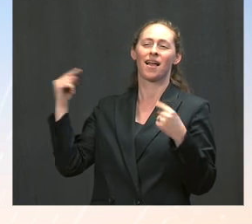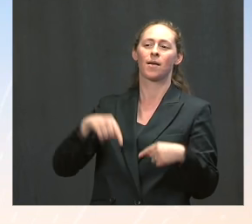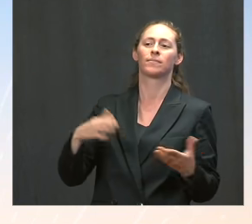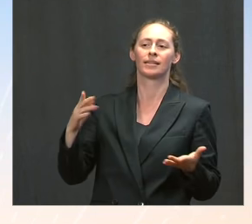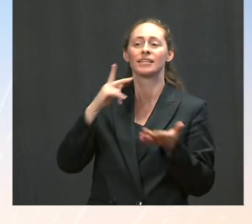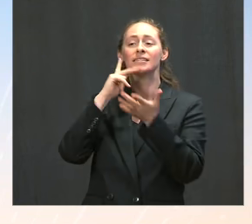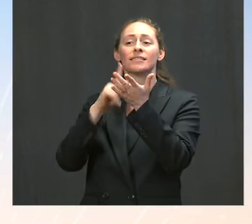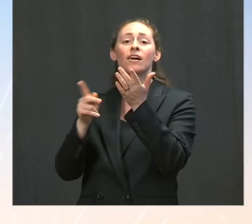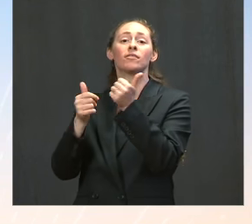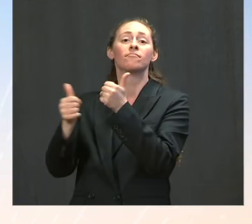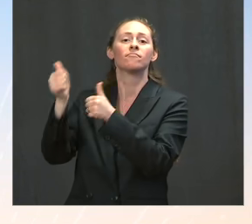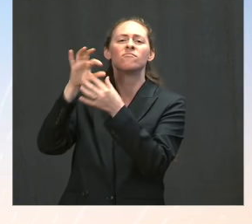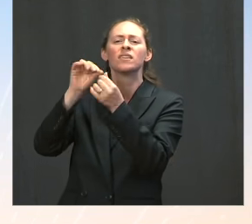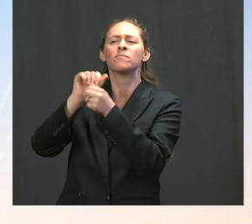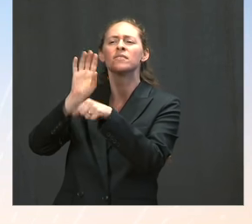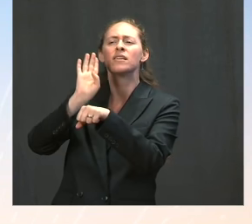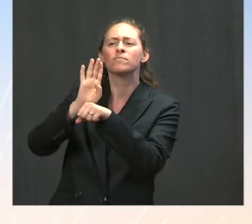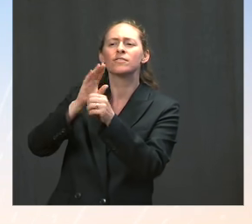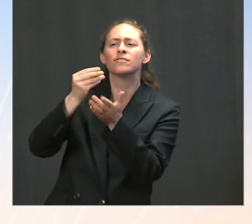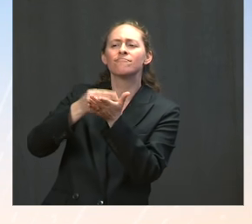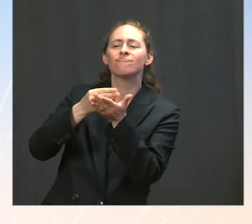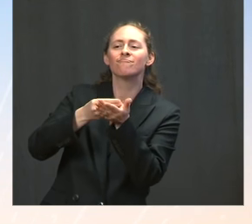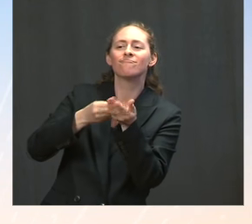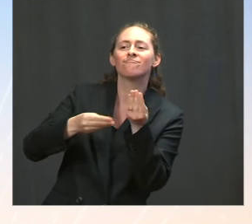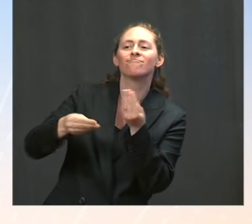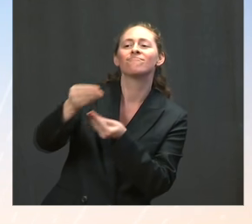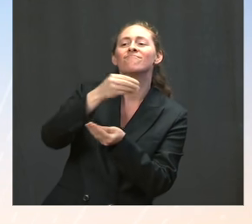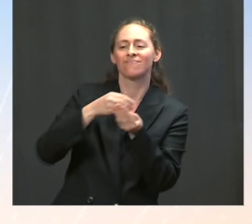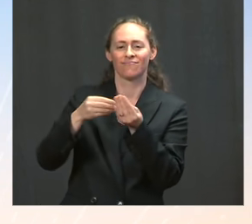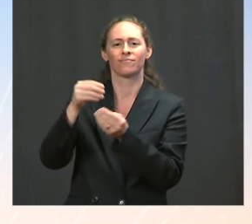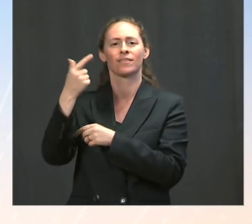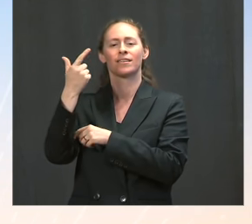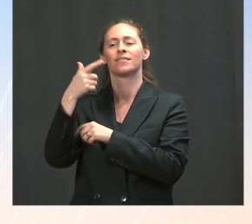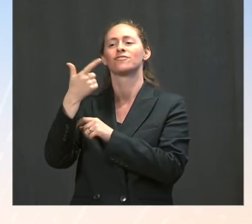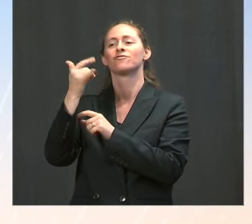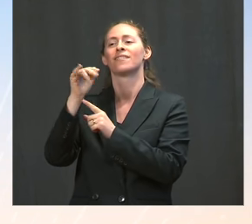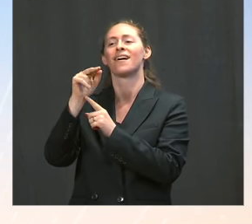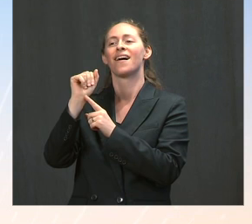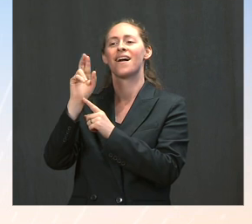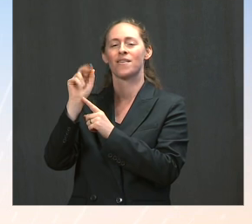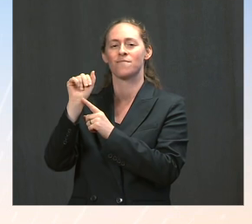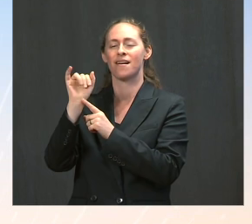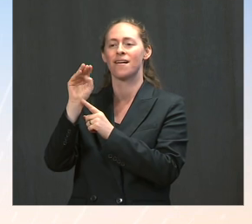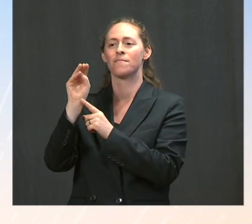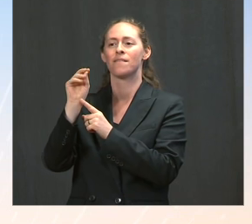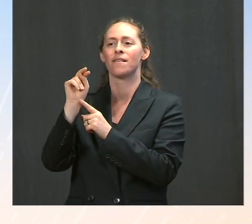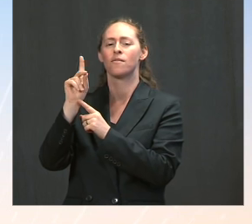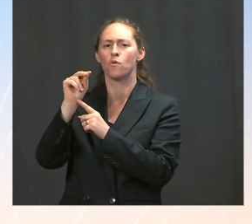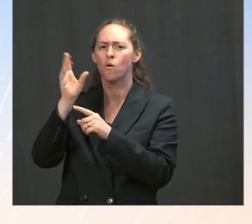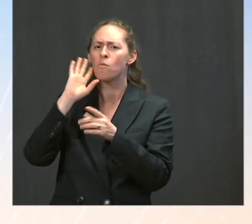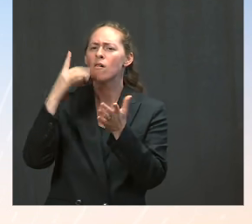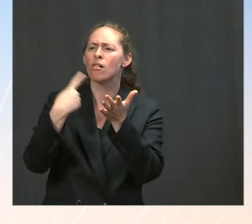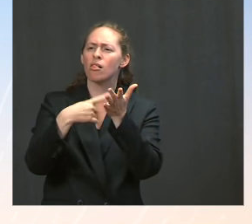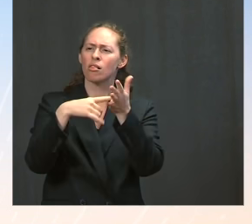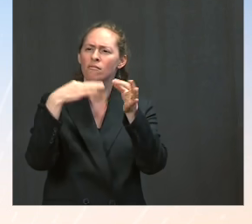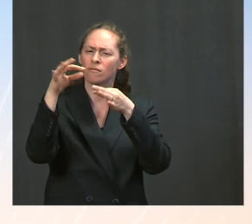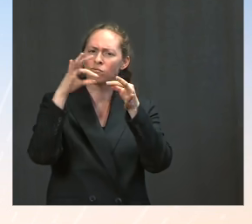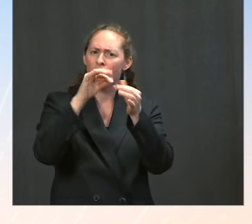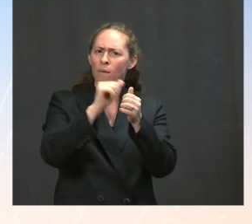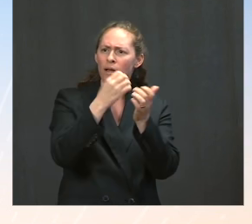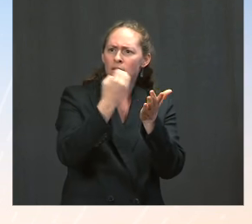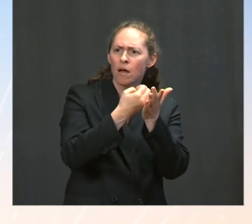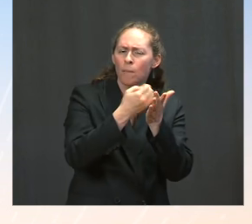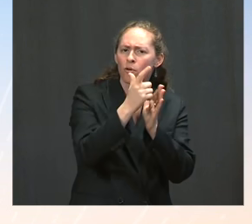will be telling us about a new economic development initiative that the department is launching thanks to the American Rescue Plan. She'll take a couple